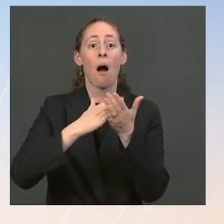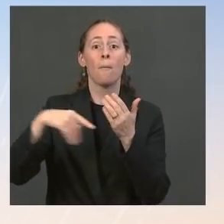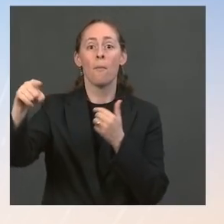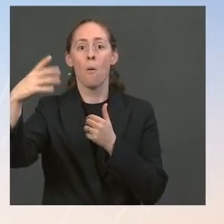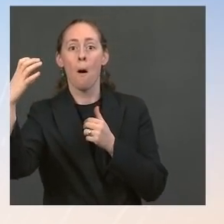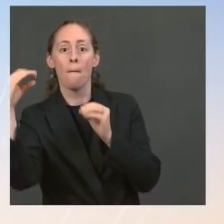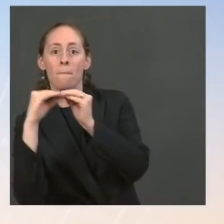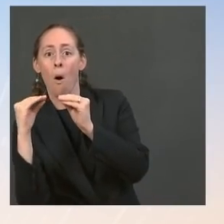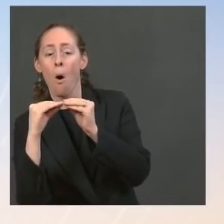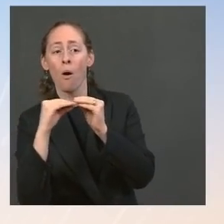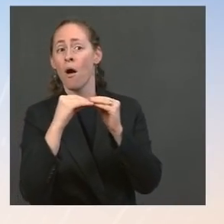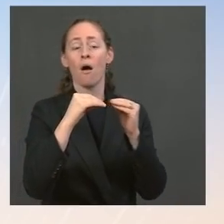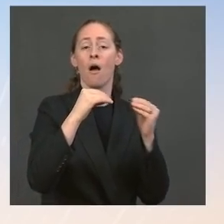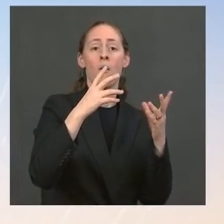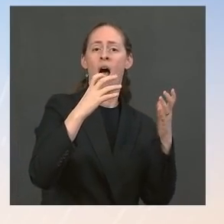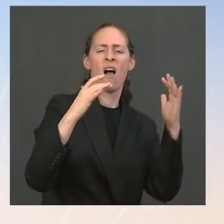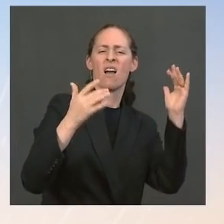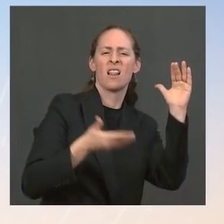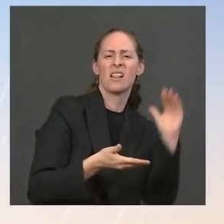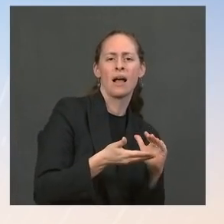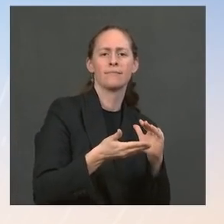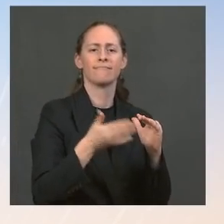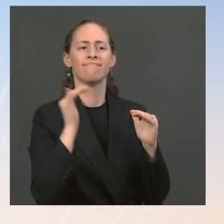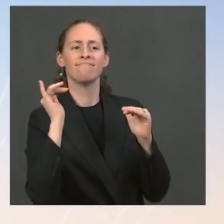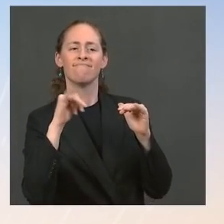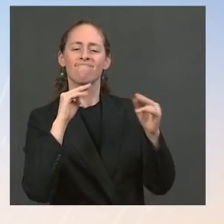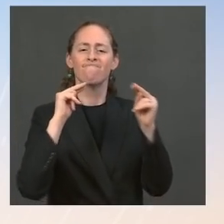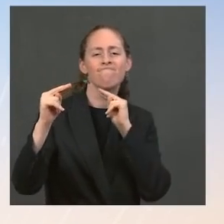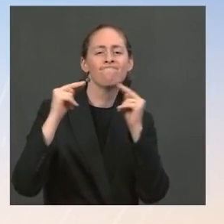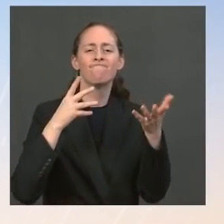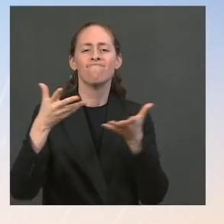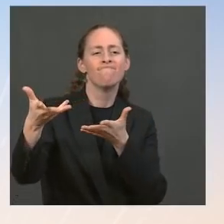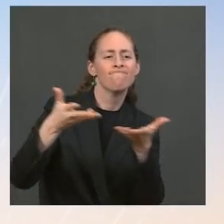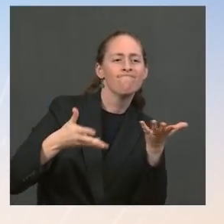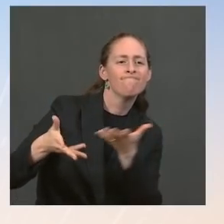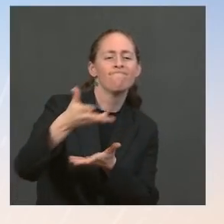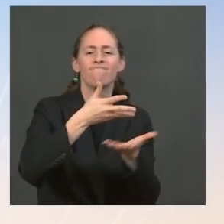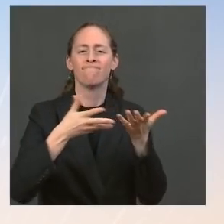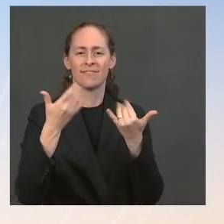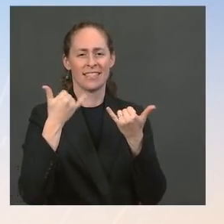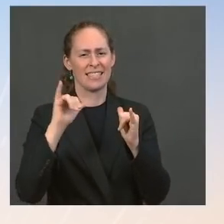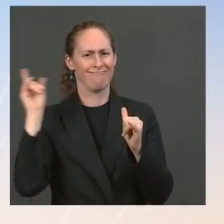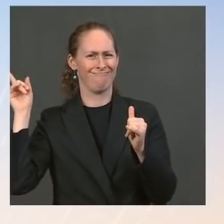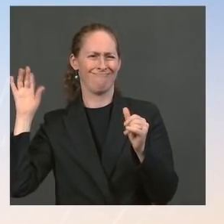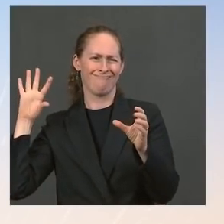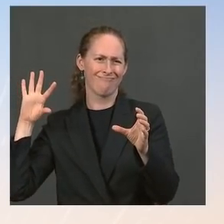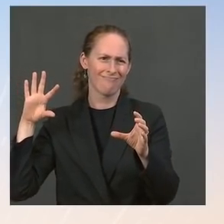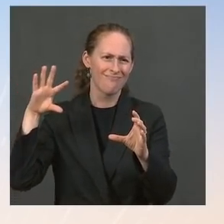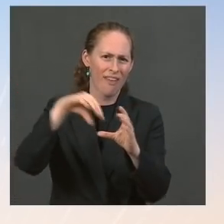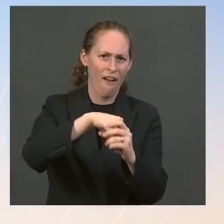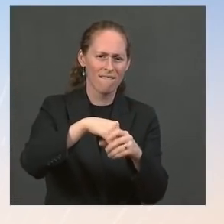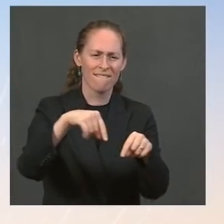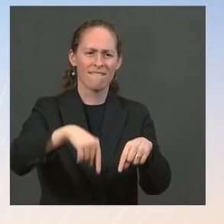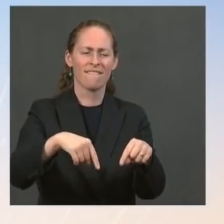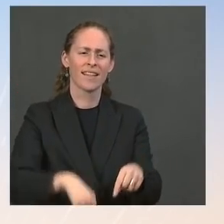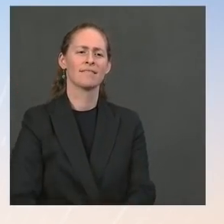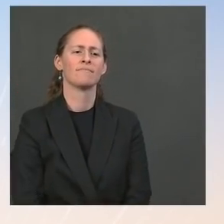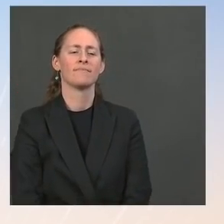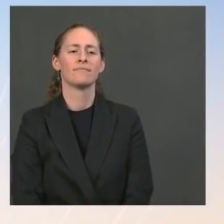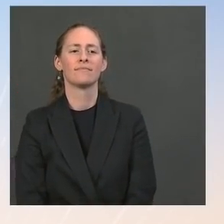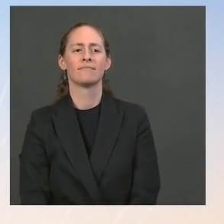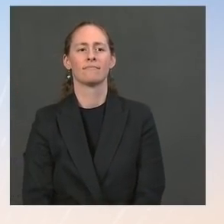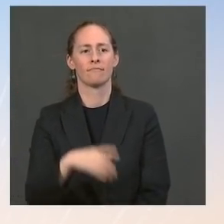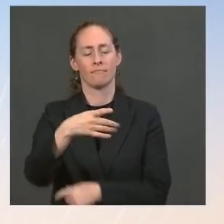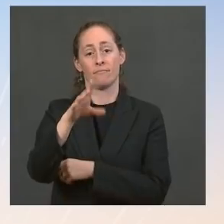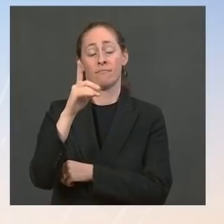active negotiations. He's obviously been hard at work at them himself. And what we clearly see is an agreement about the need to get this